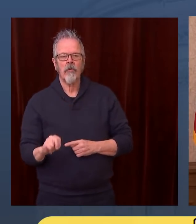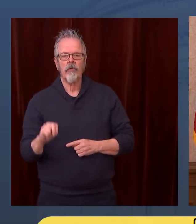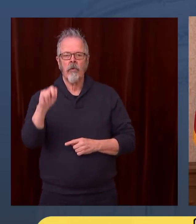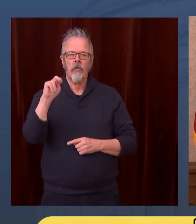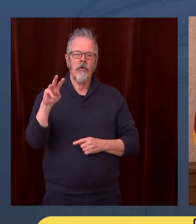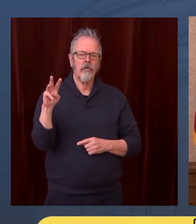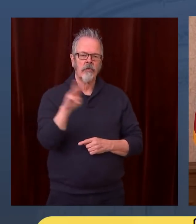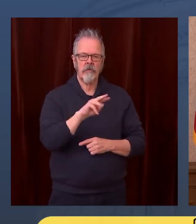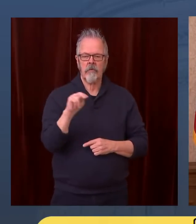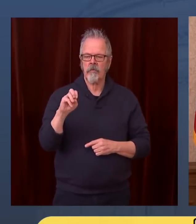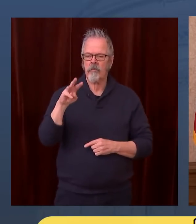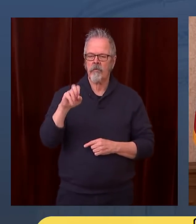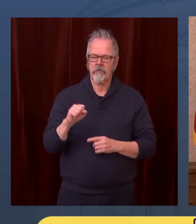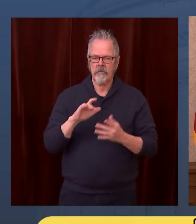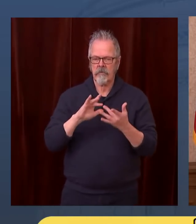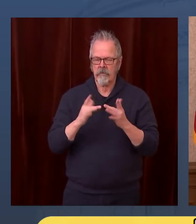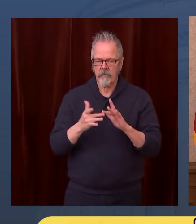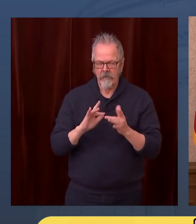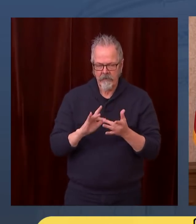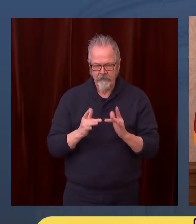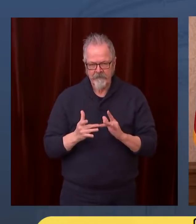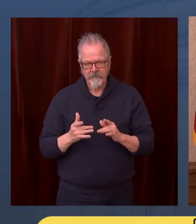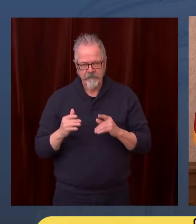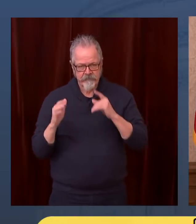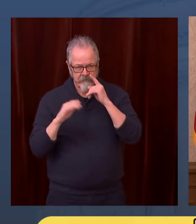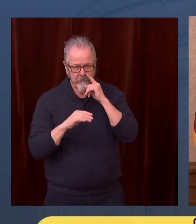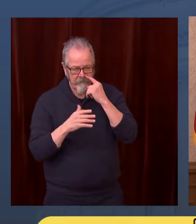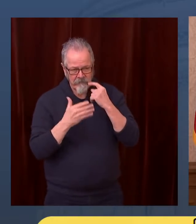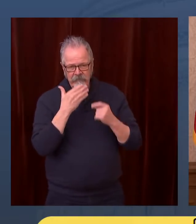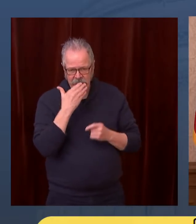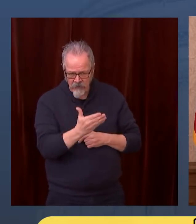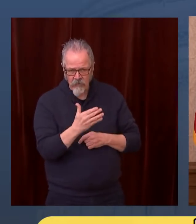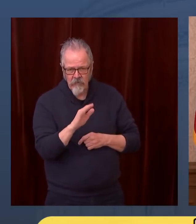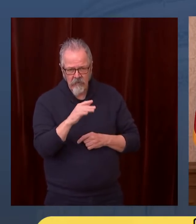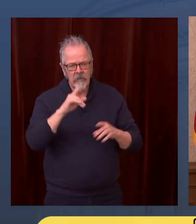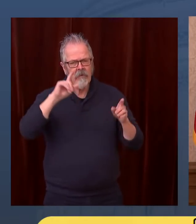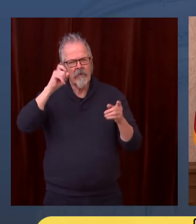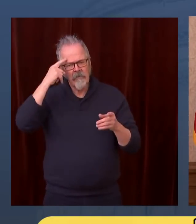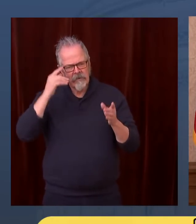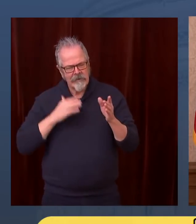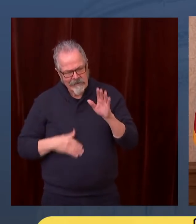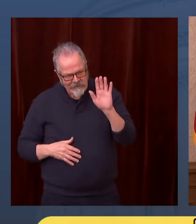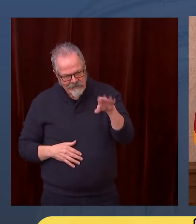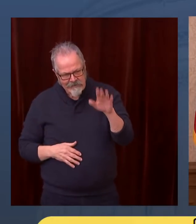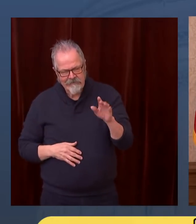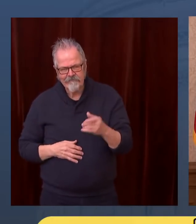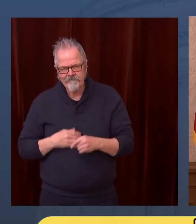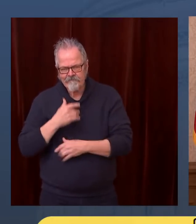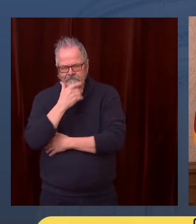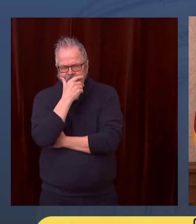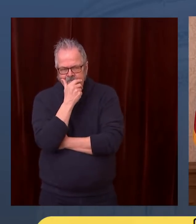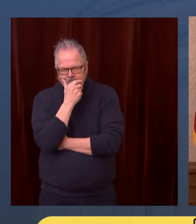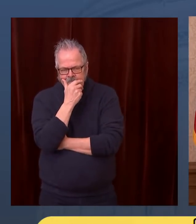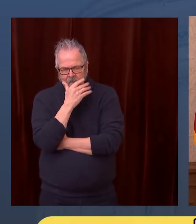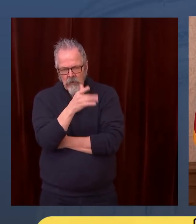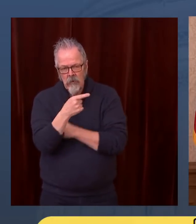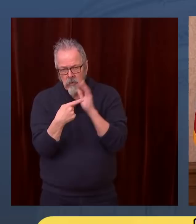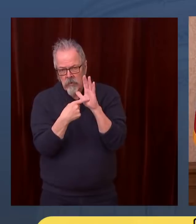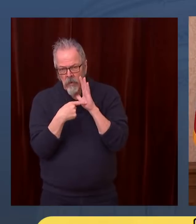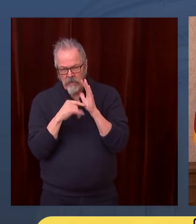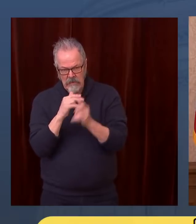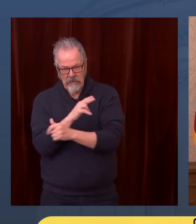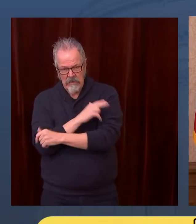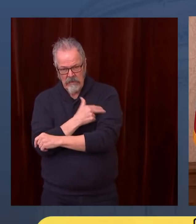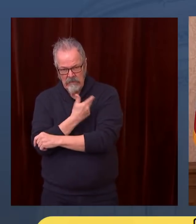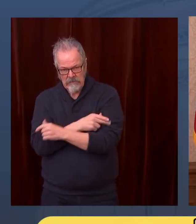Hi, thanks. Governor, can you explain again the metric you were trying to show about hospitalizations? What is